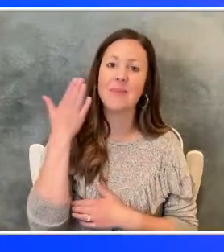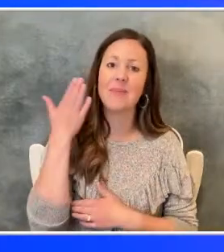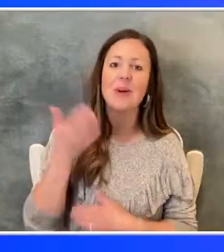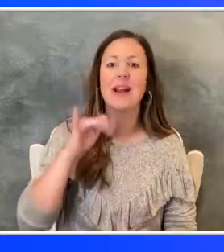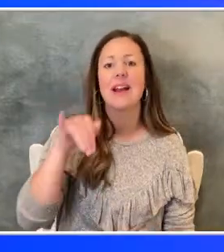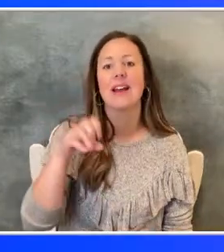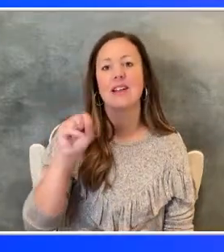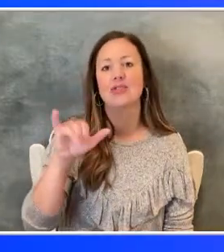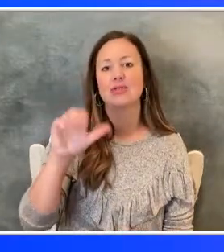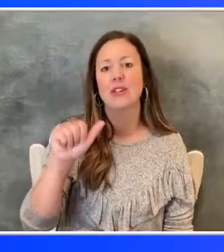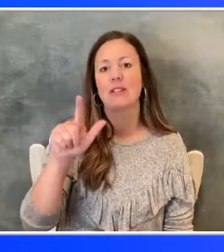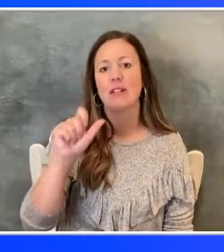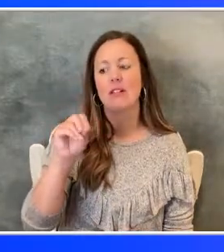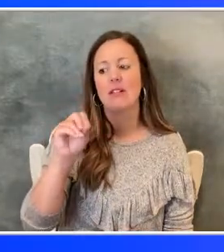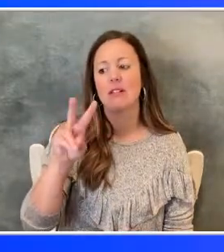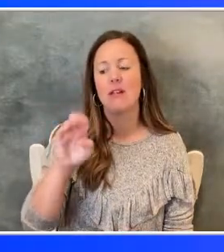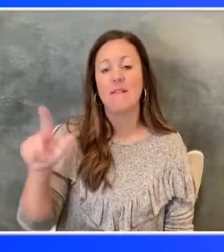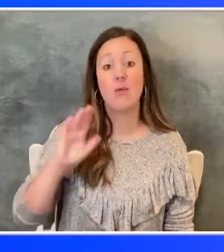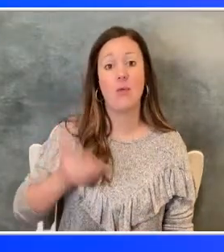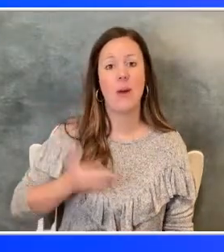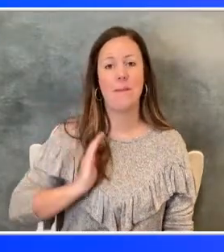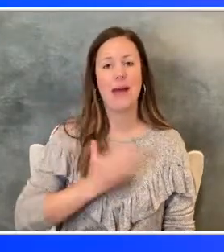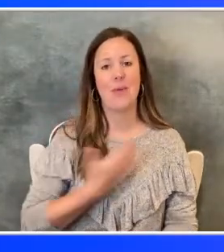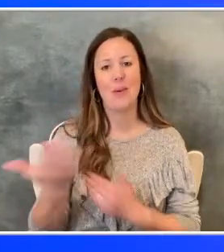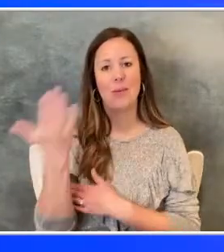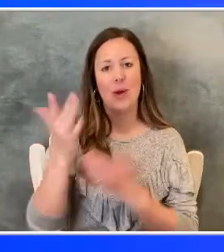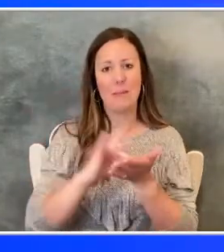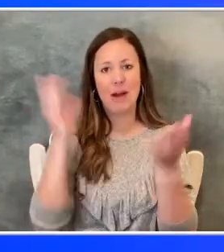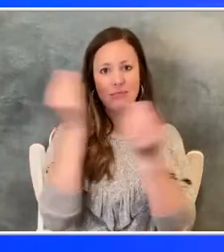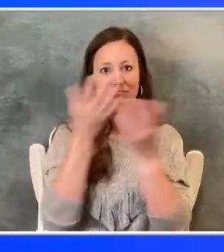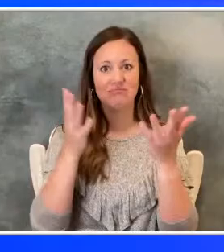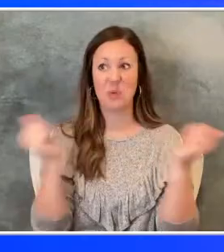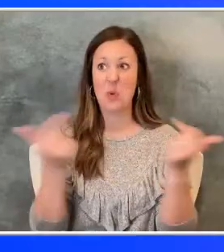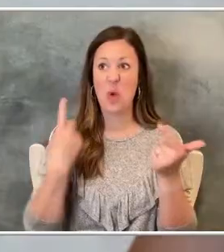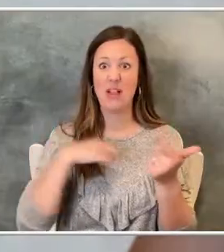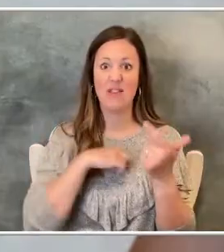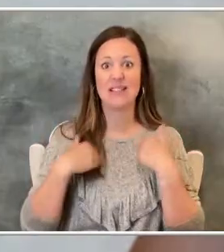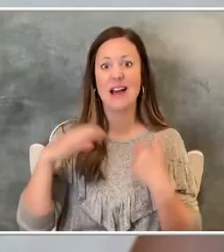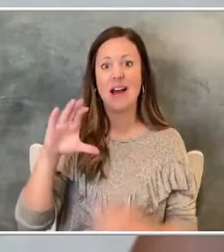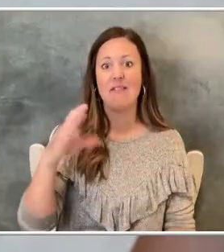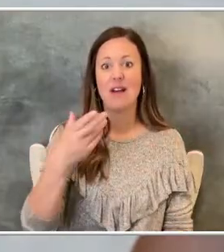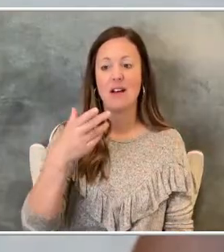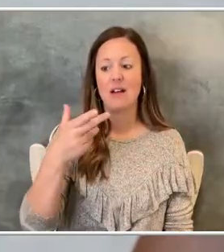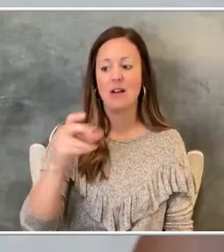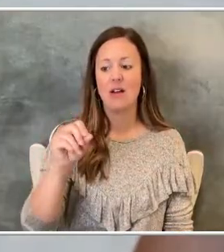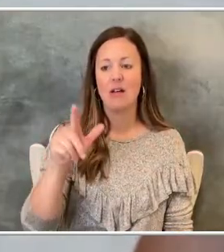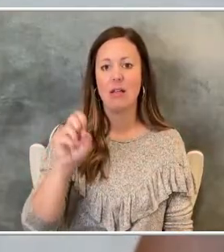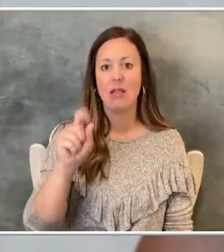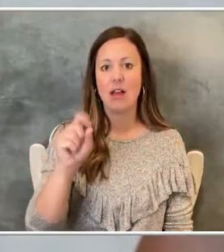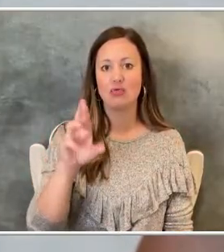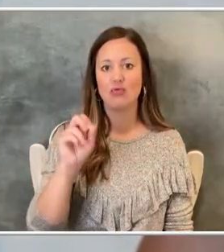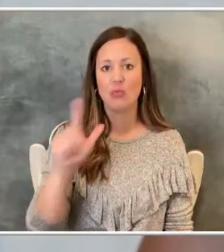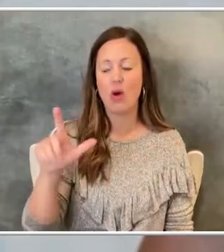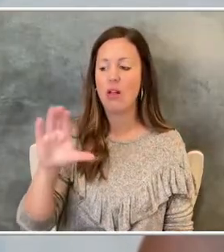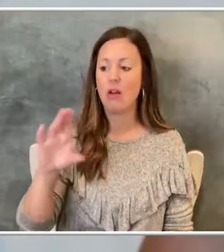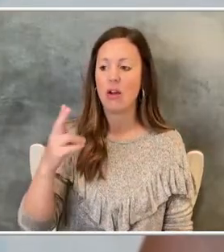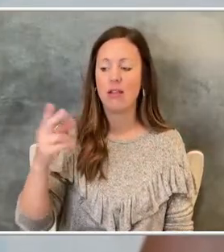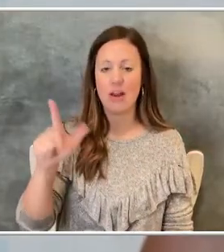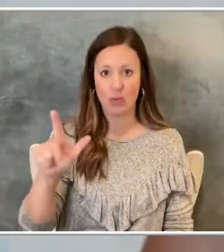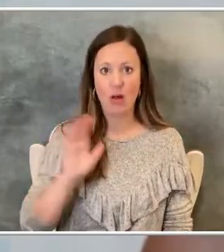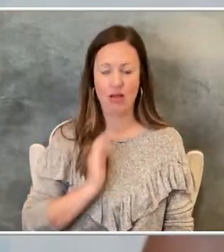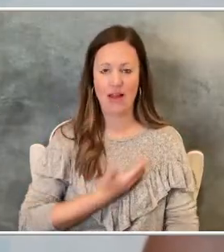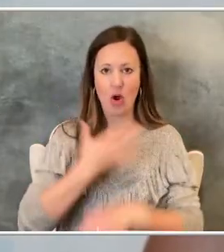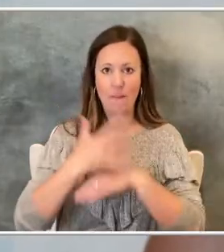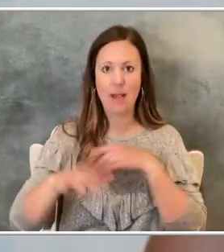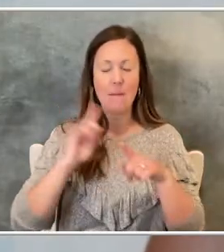Welcome to the Morning Medical Update. We all have cholesterol in our blood, but you're about to meet a child whose cholesterol was so high